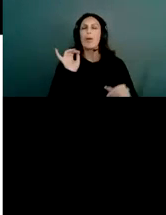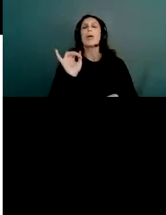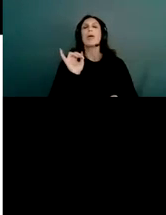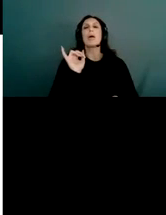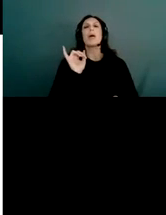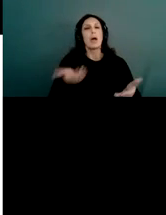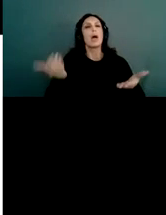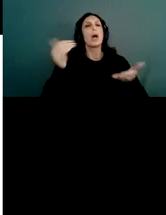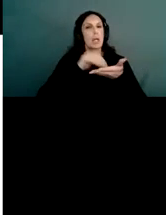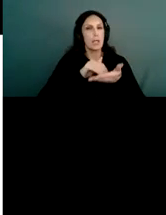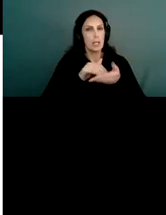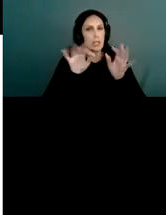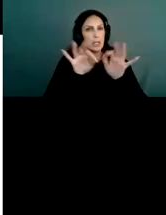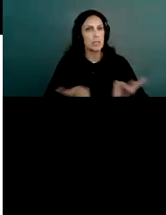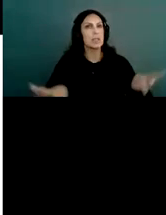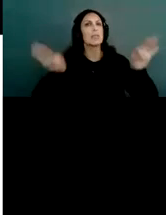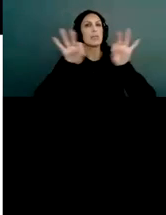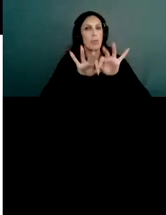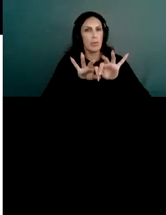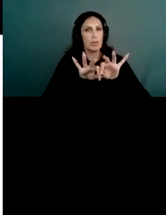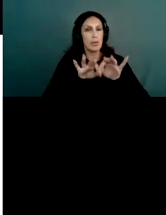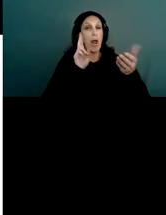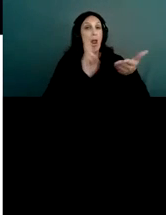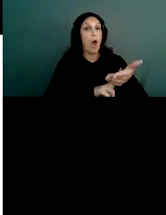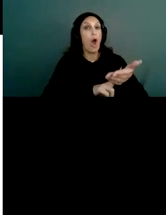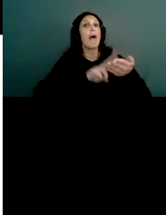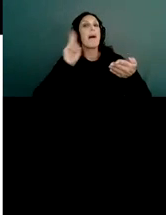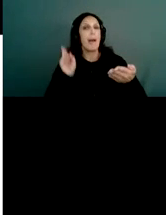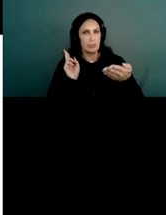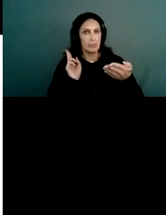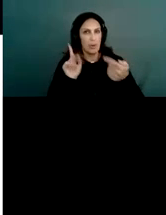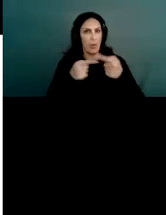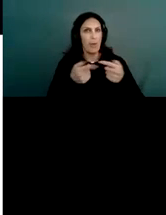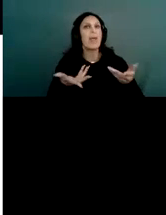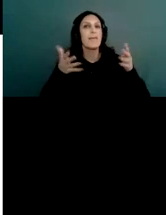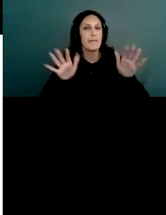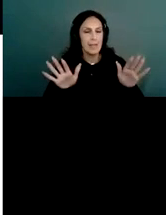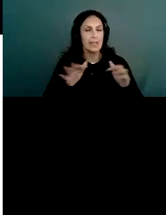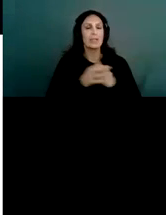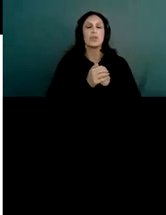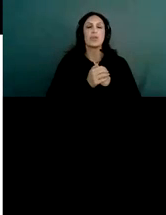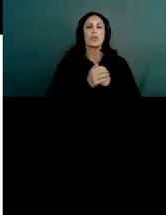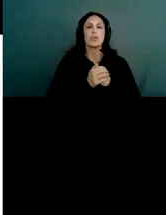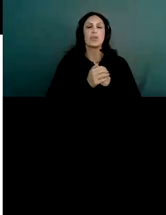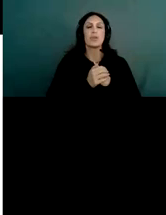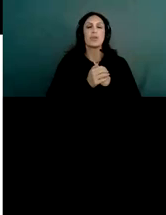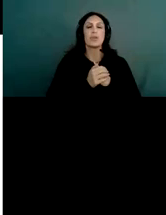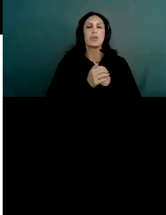So Corey took you through this, but you'll notice there are actually 3 times that the student has to click